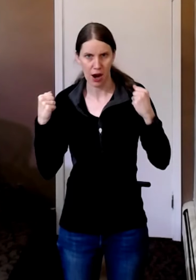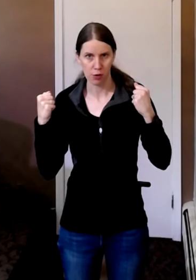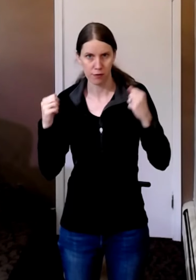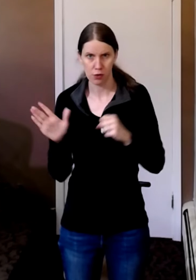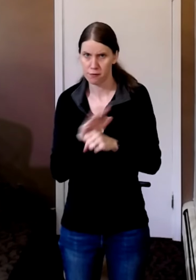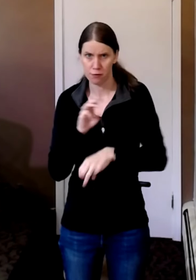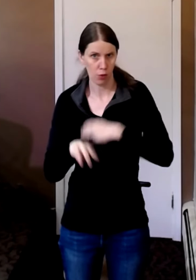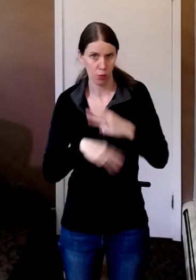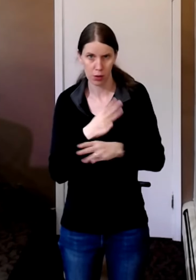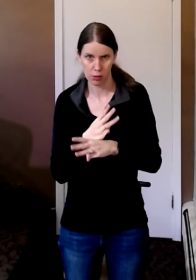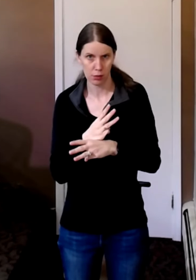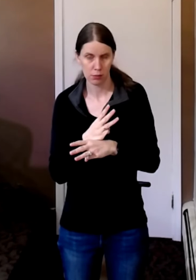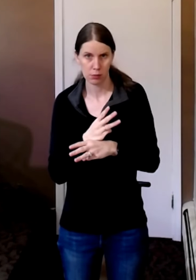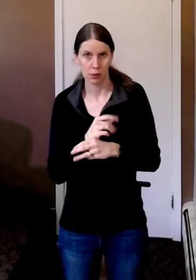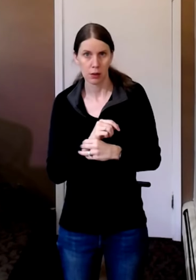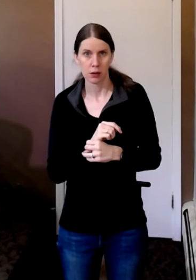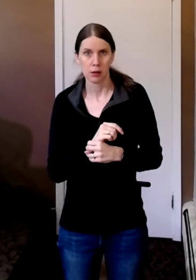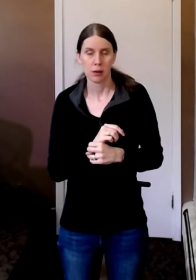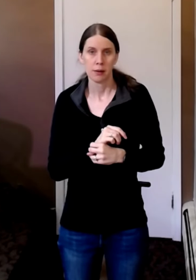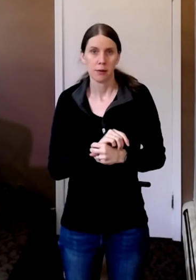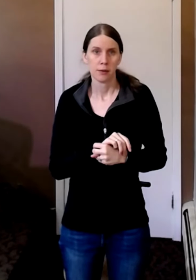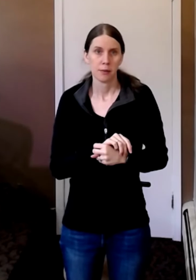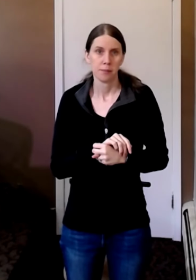the world.